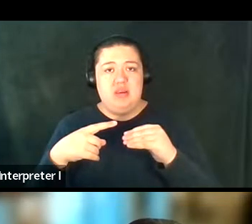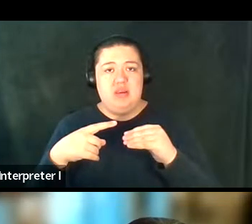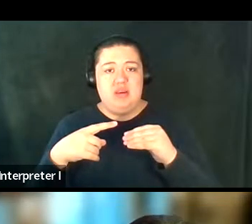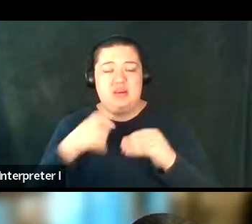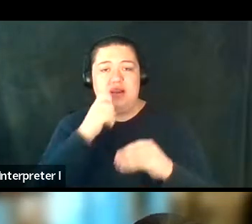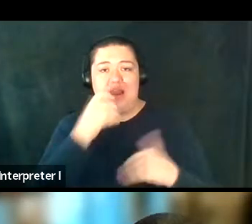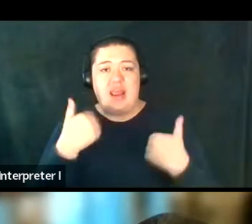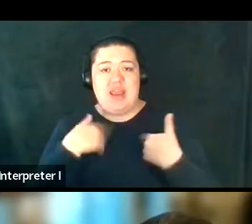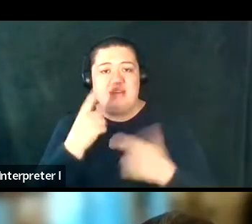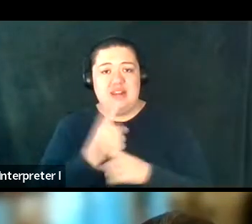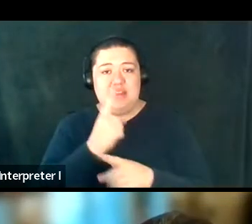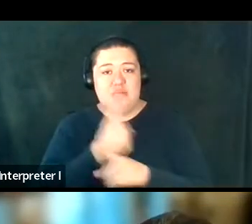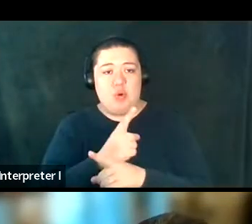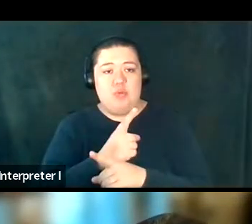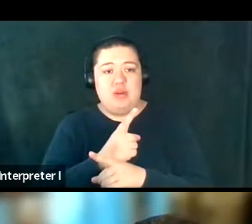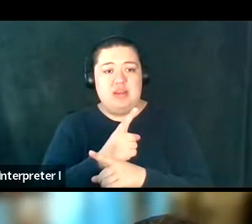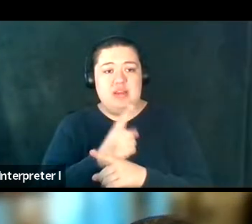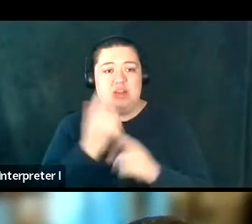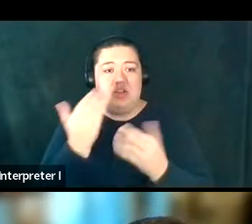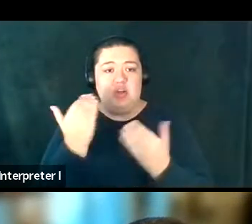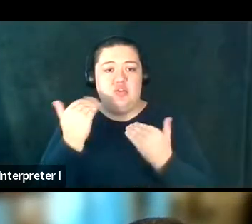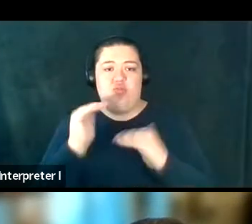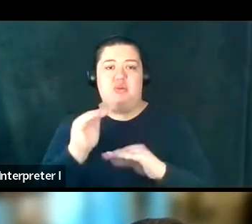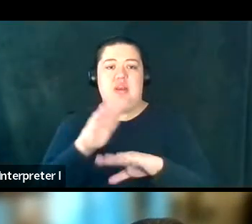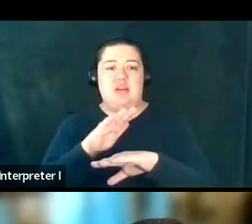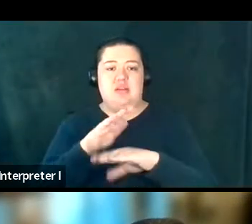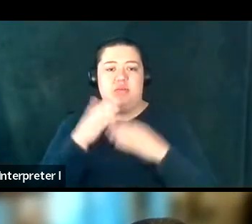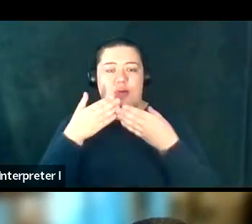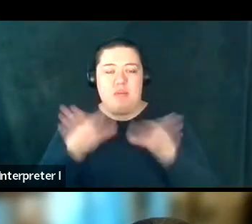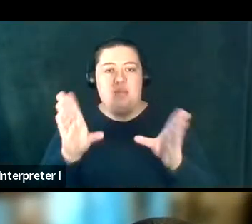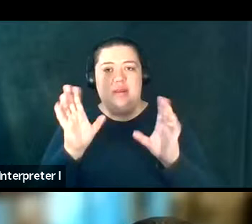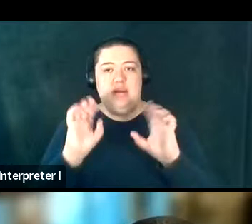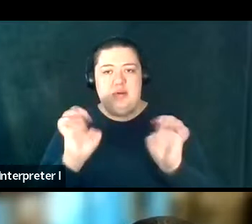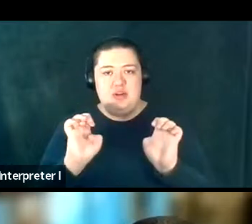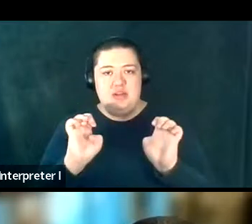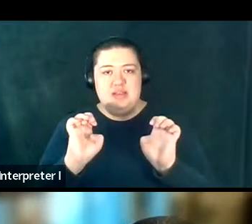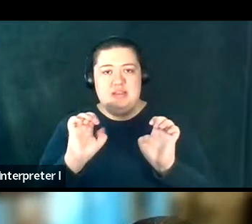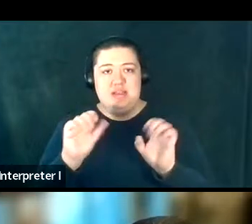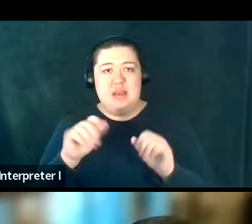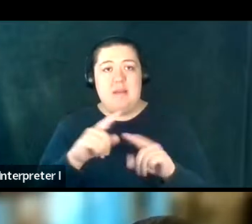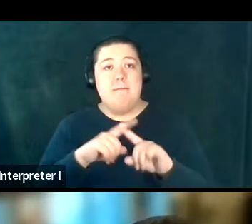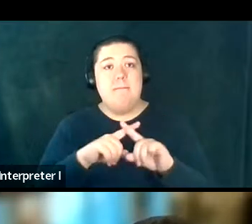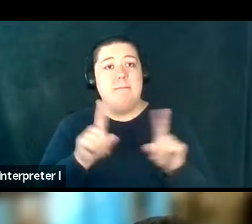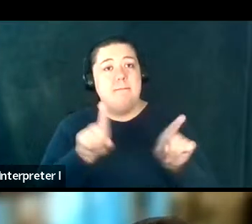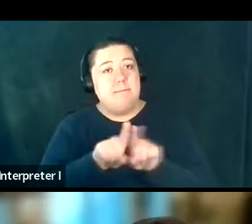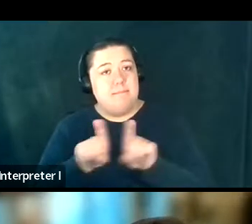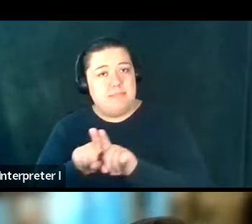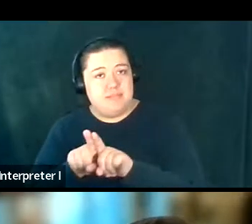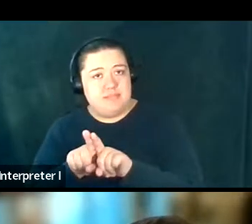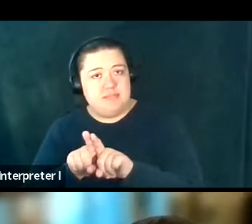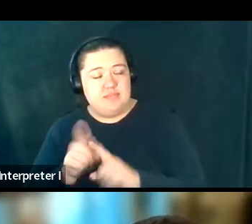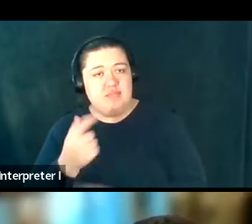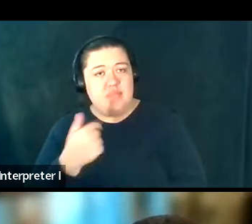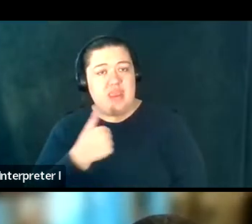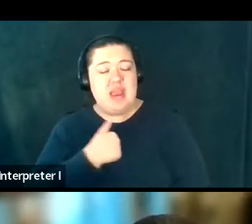not having the appropriate constraints on a public emergency. On the other hand,